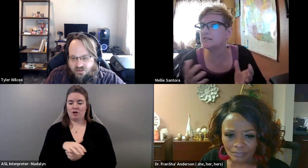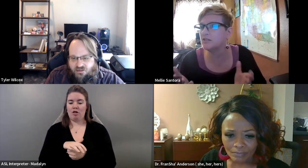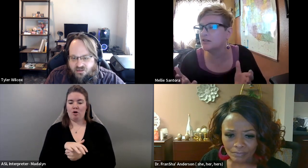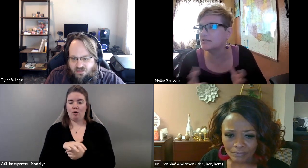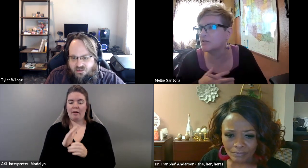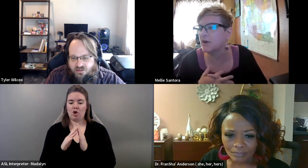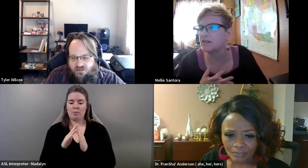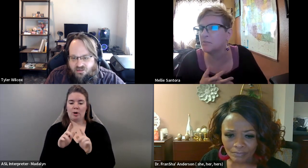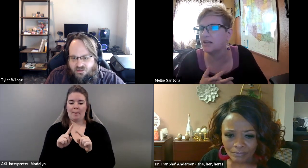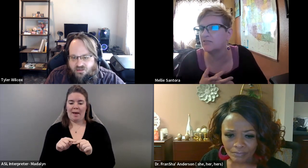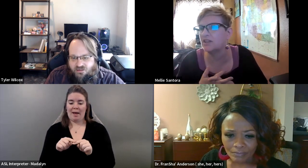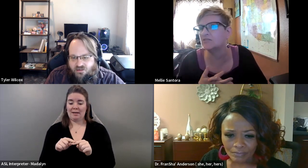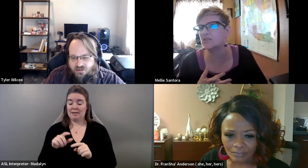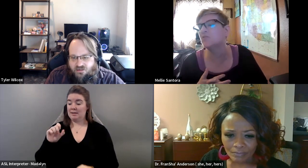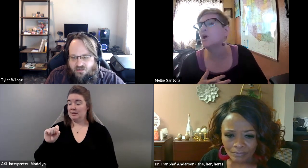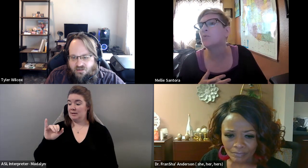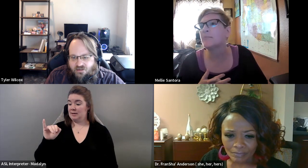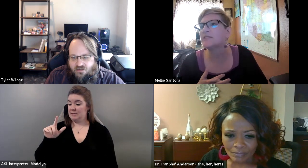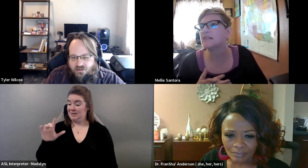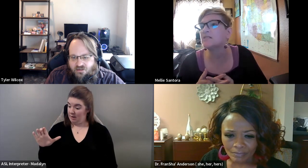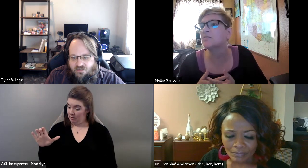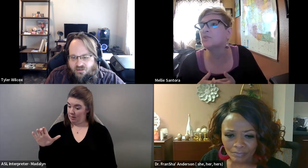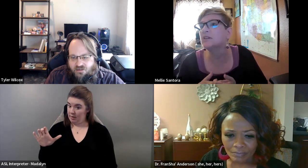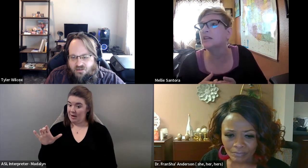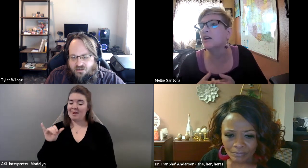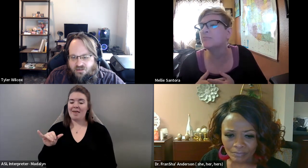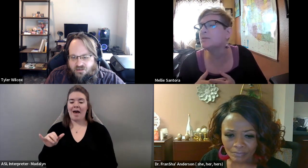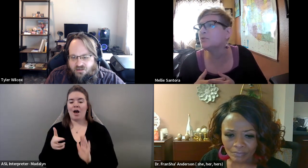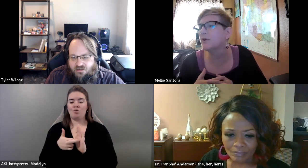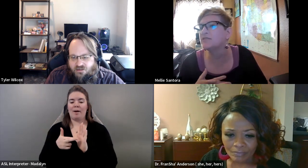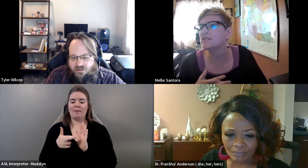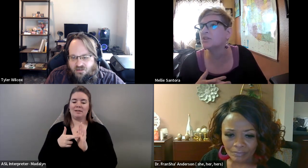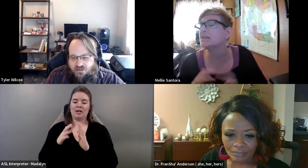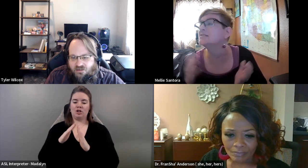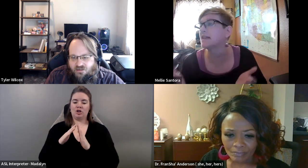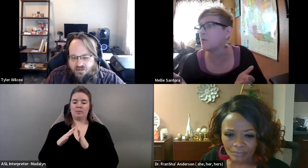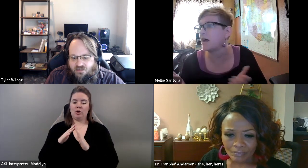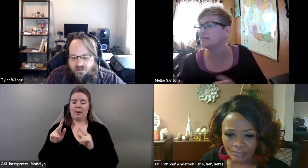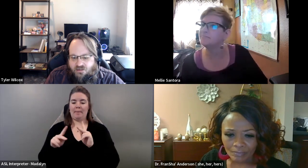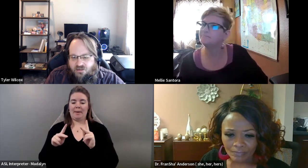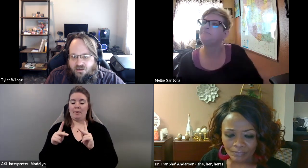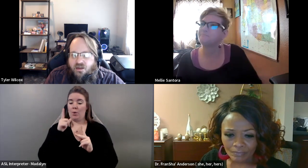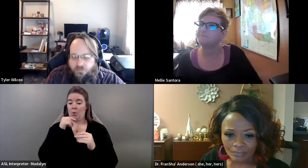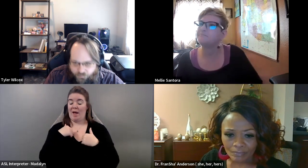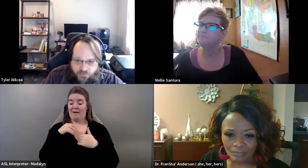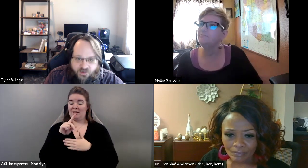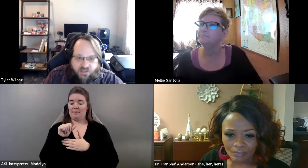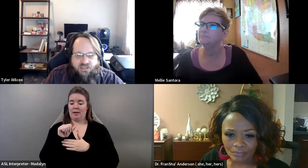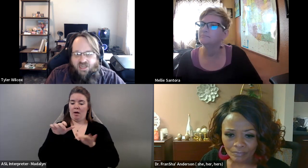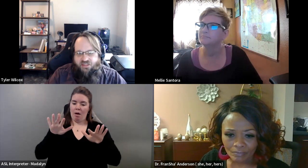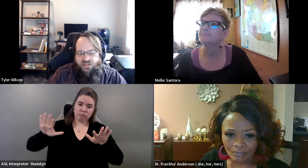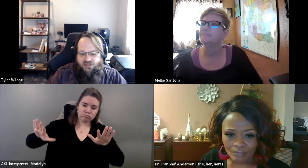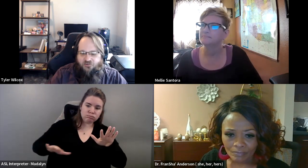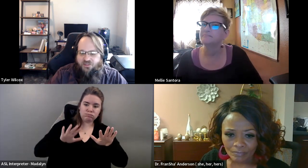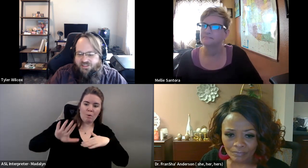a SILC, a statewide independent living council, represents the community of people who have disabilities statewide.